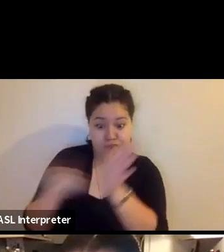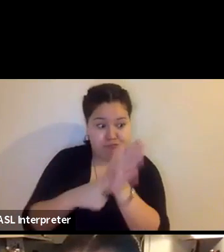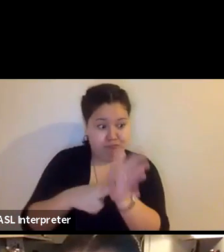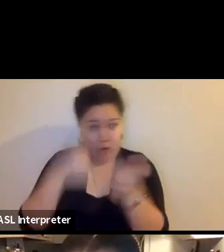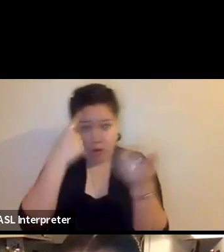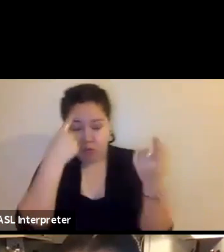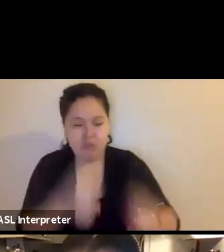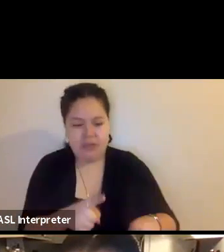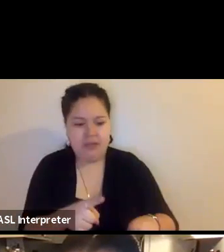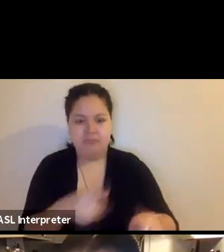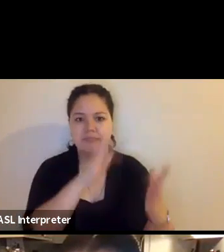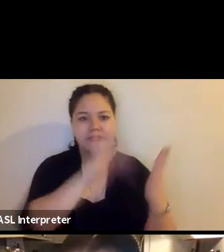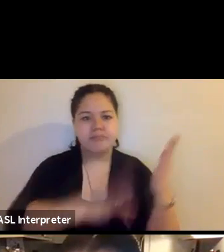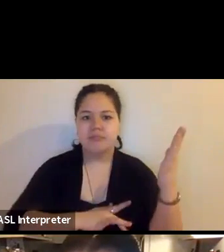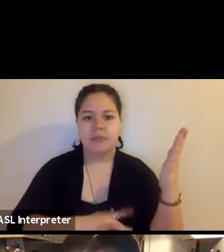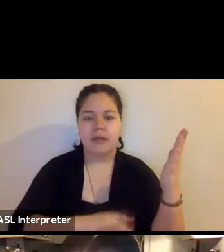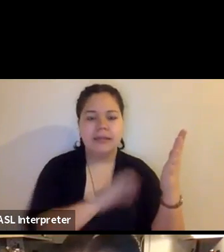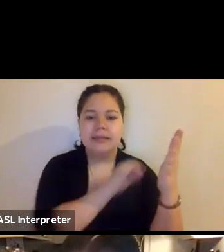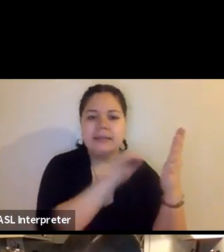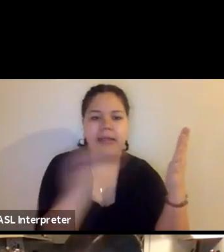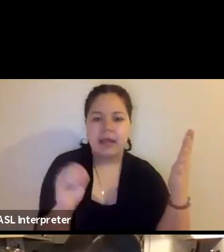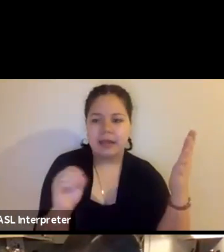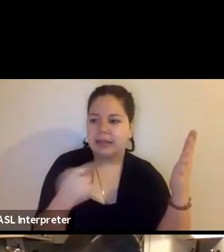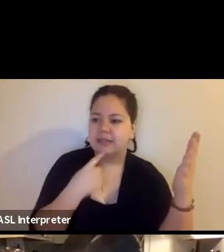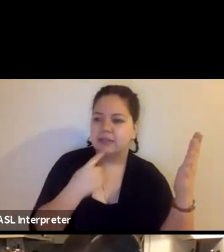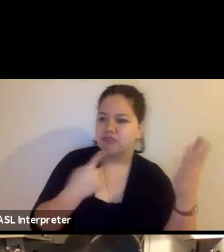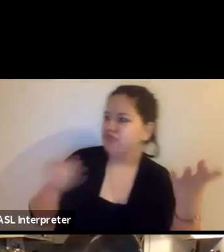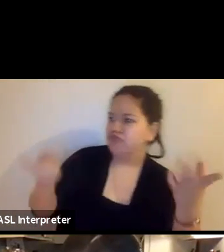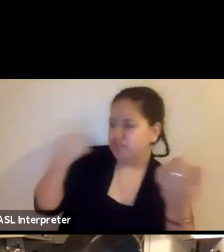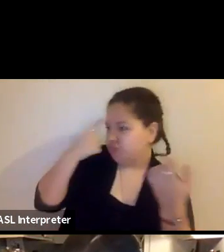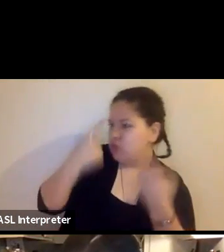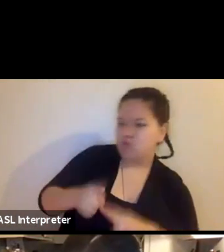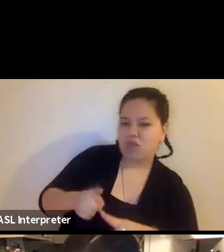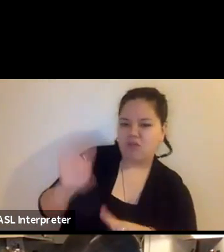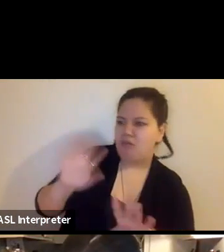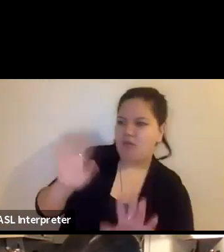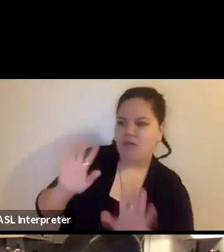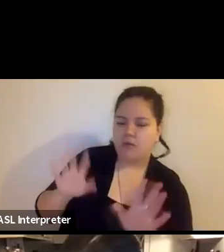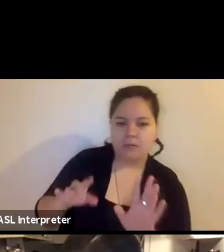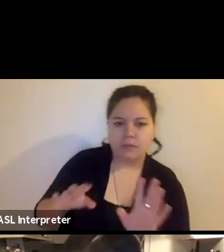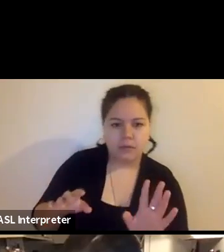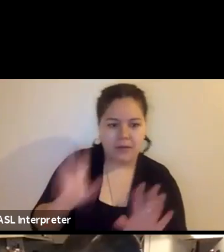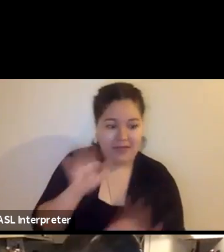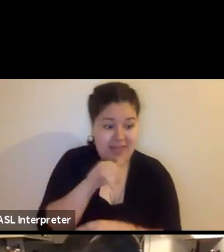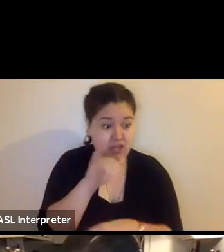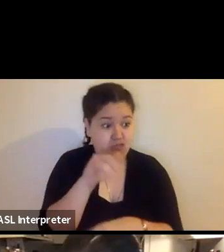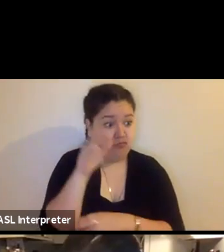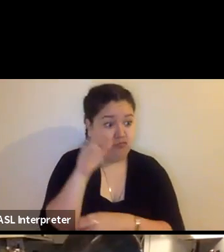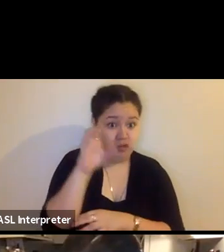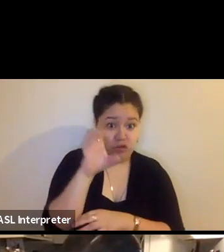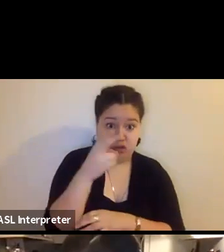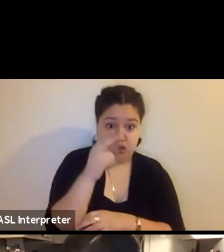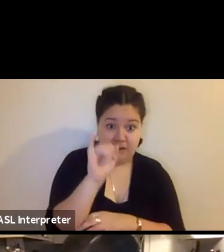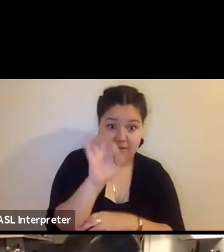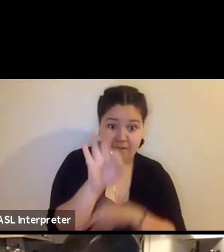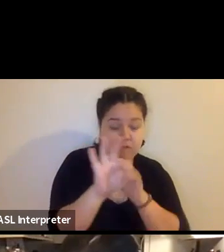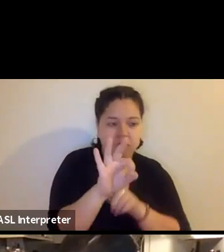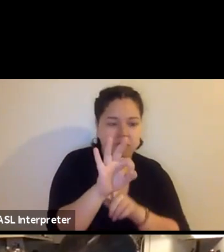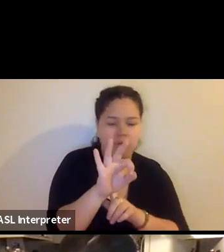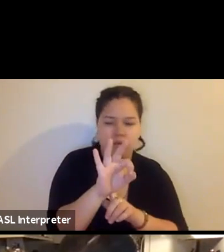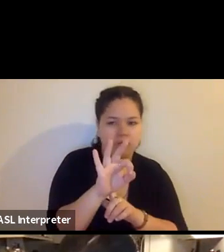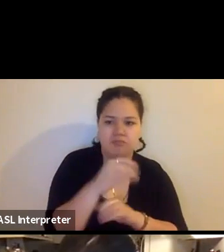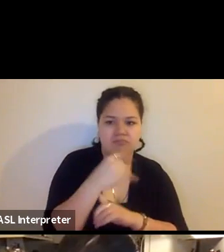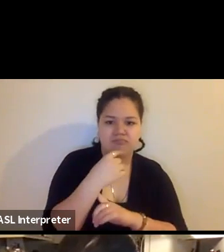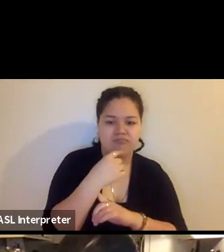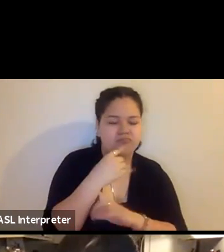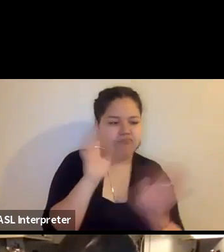the so-called clan signatures of the chiefs that apparently had agreed to this quote sale